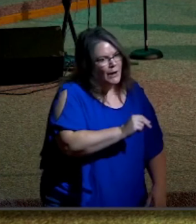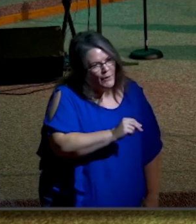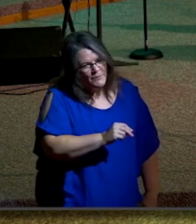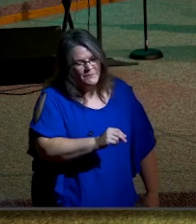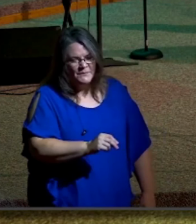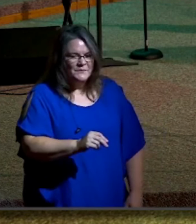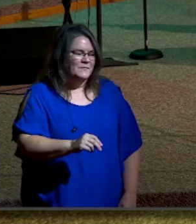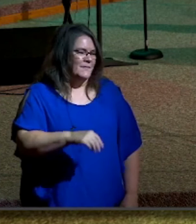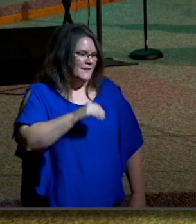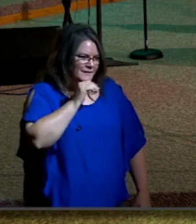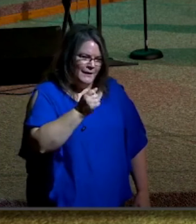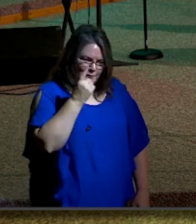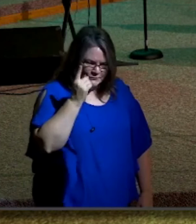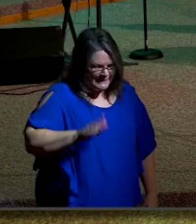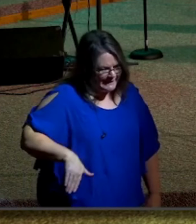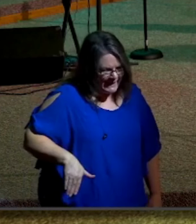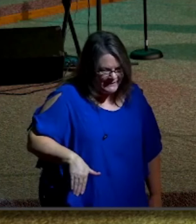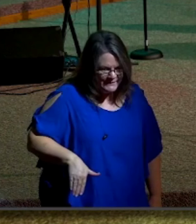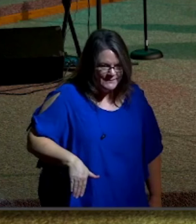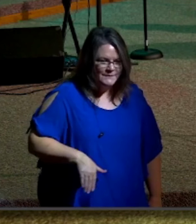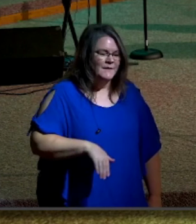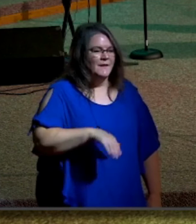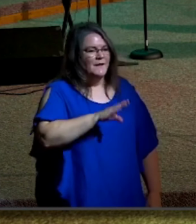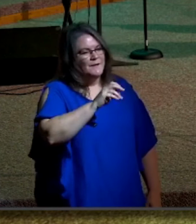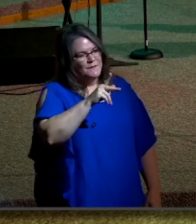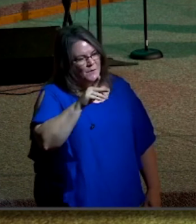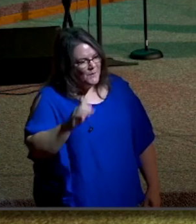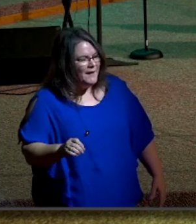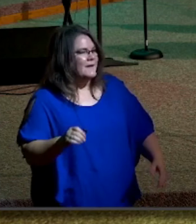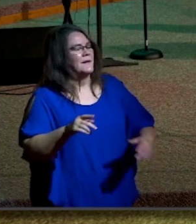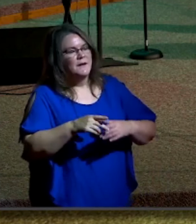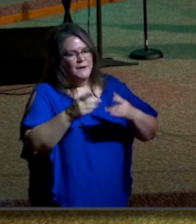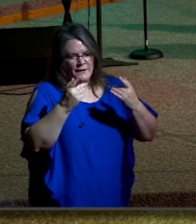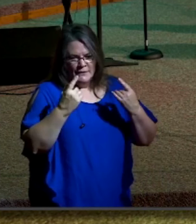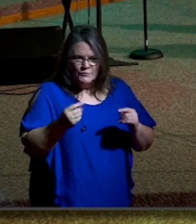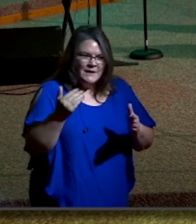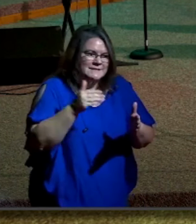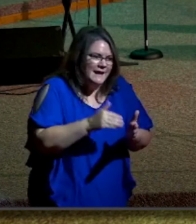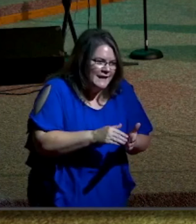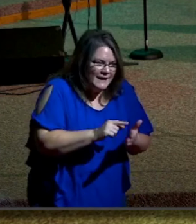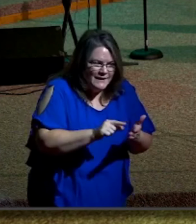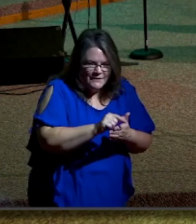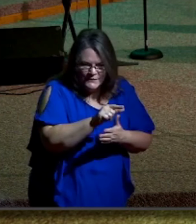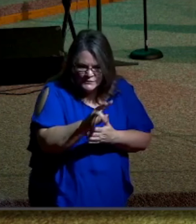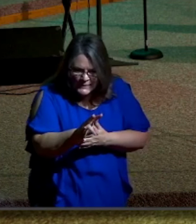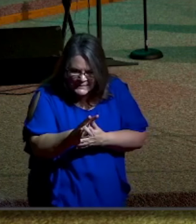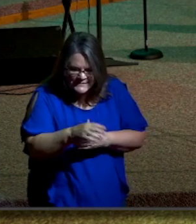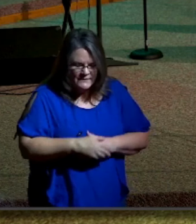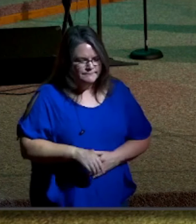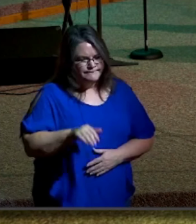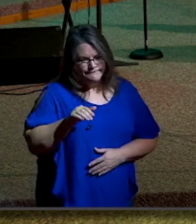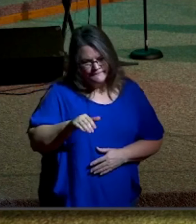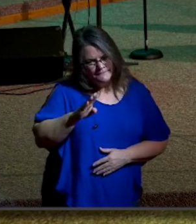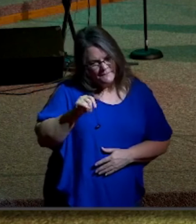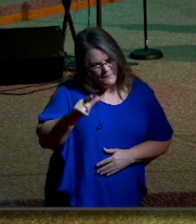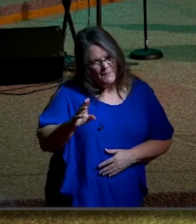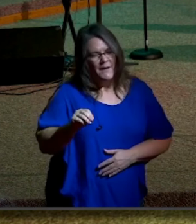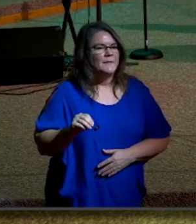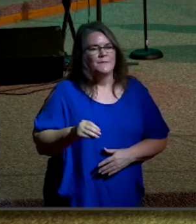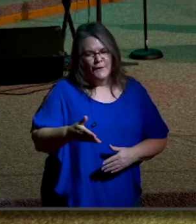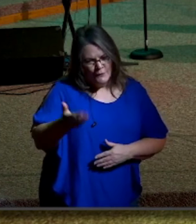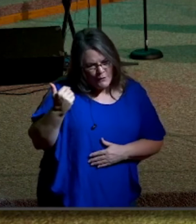yet. Balak tries again. Verse 27. And Balak said to Balaam, "Come now, I will take